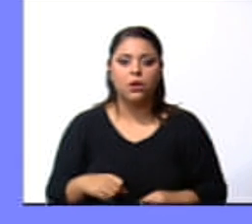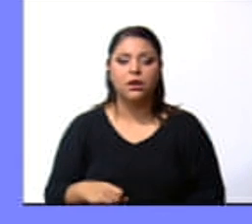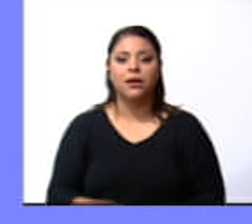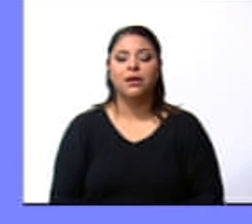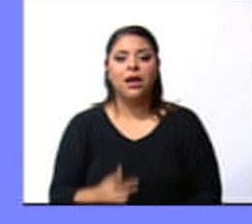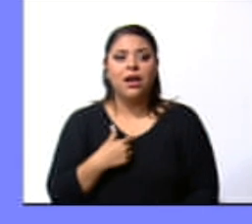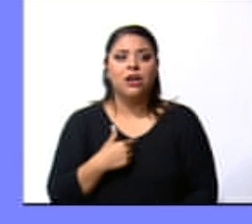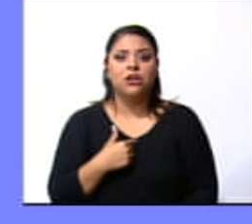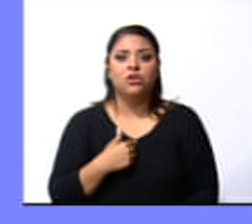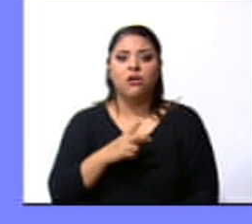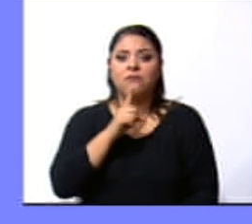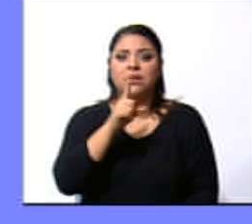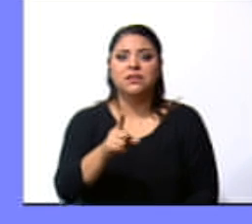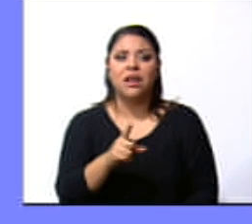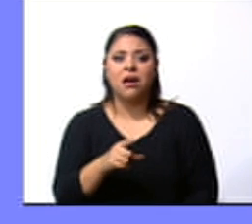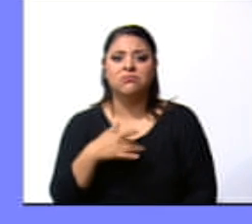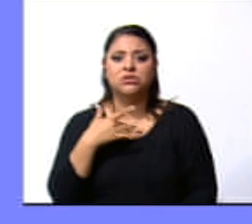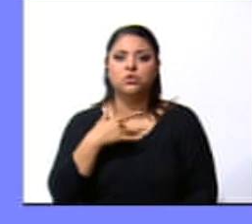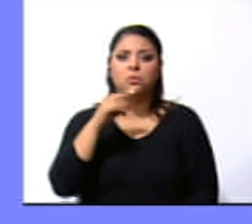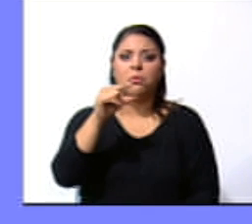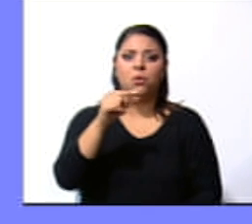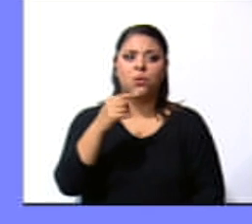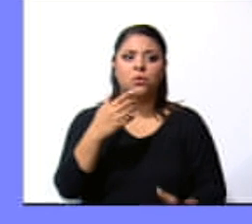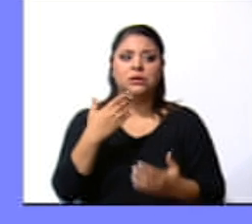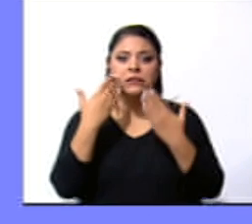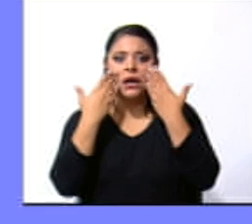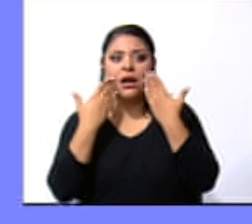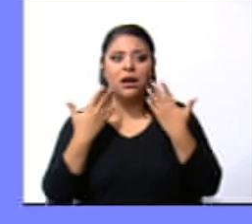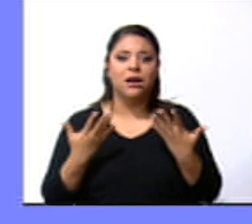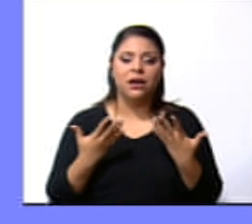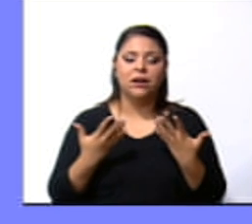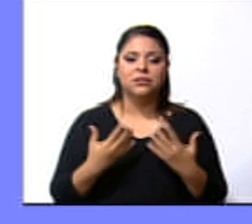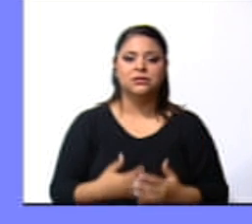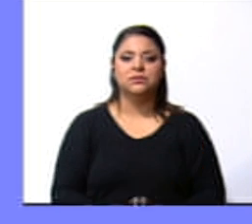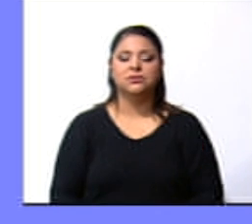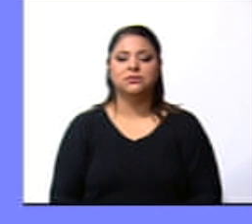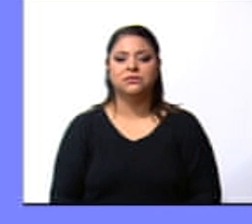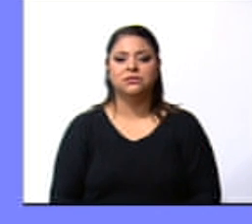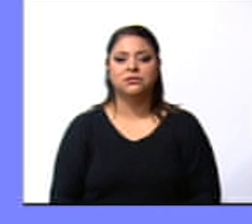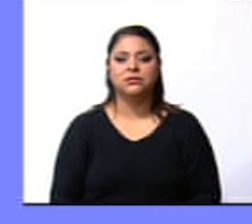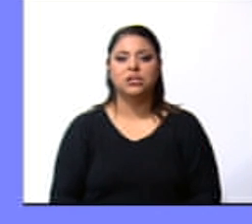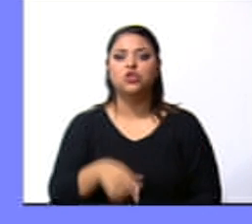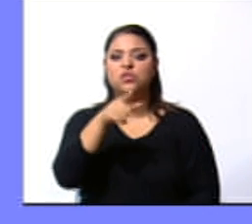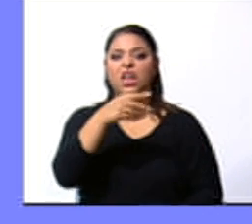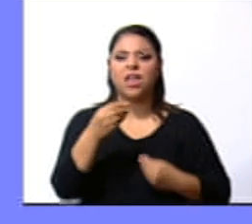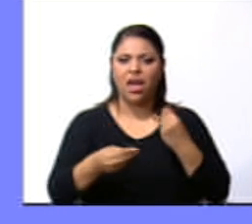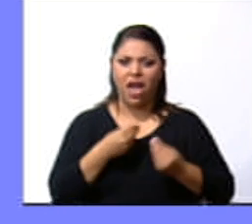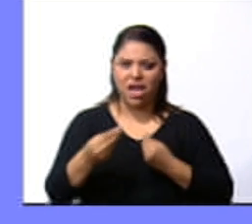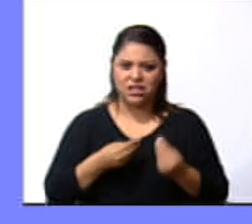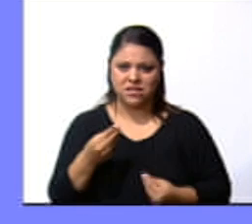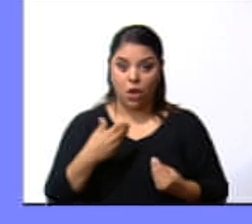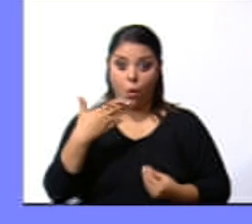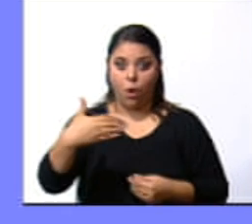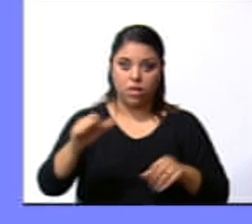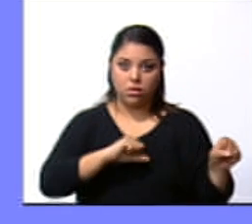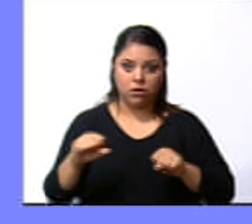really sad. Okay, and what do you do in case of an earthquake? Well,